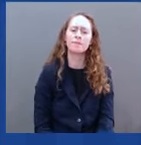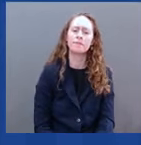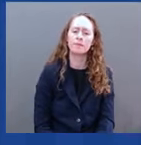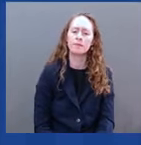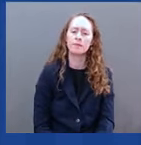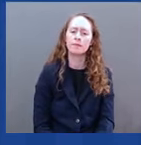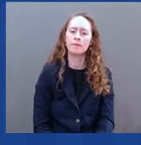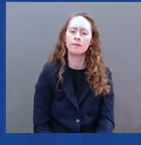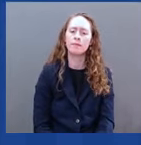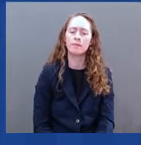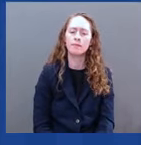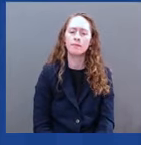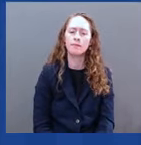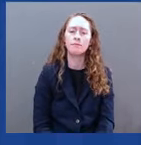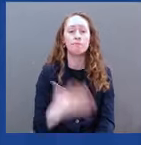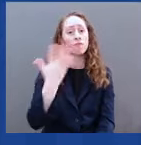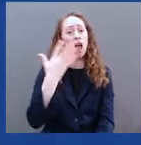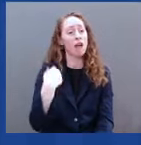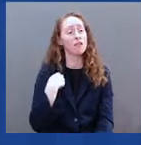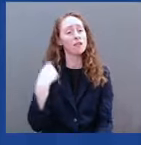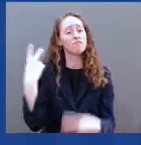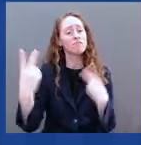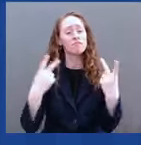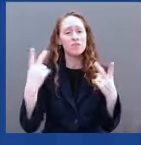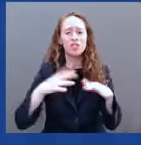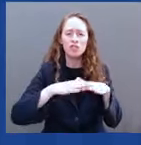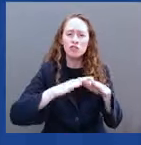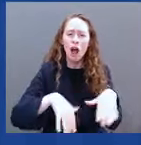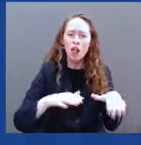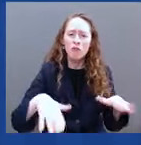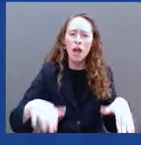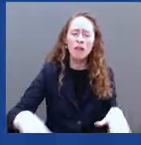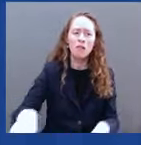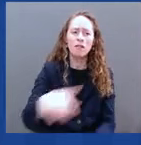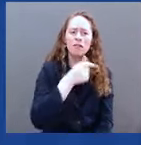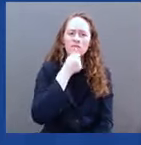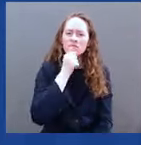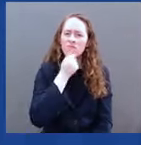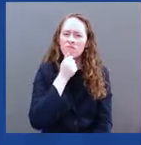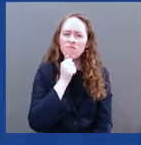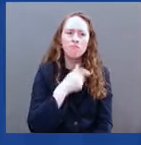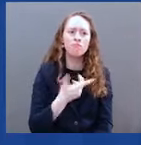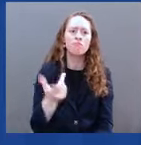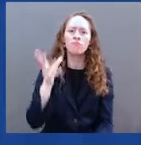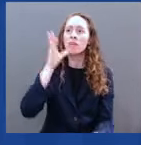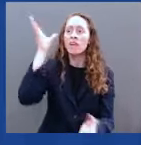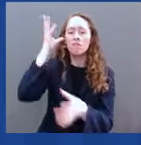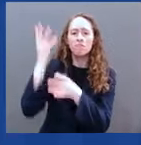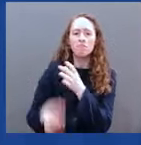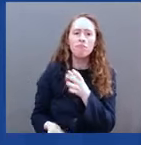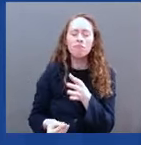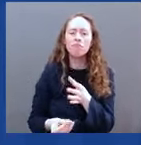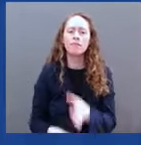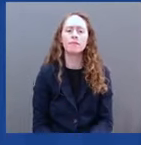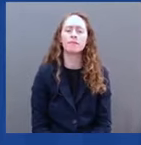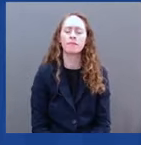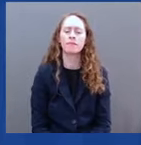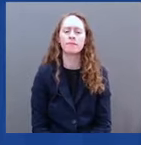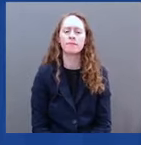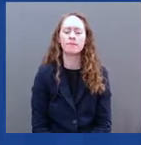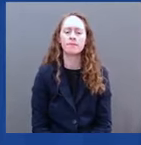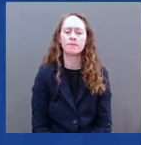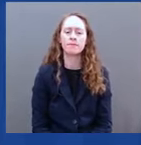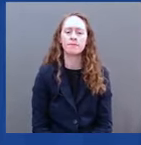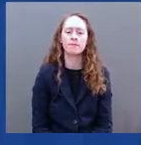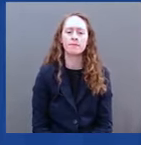that are in those camps or in refugees. You see women and husbands, men and women who are